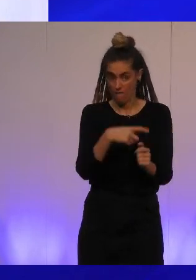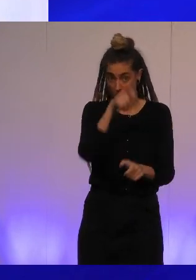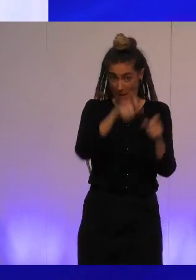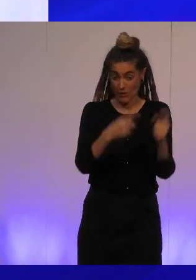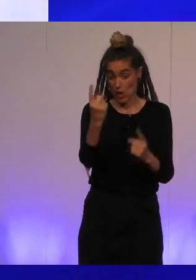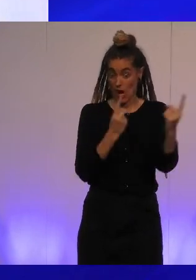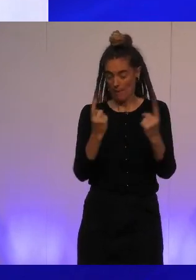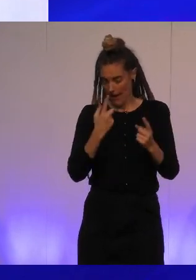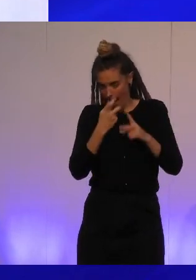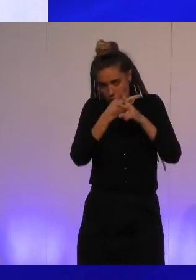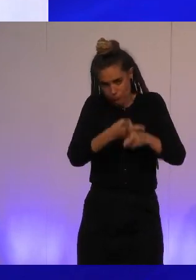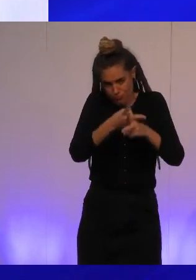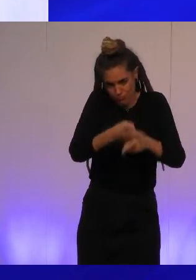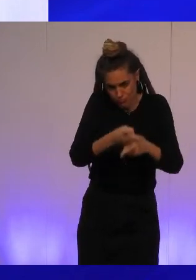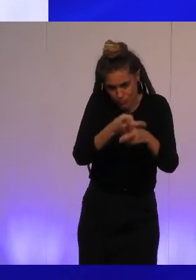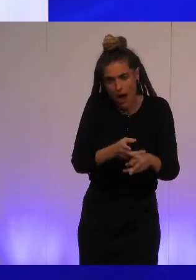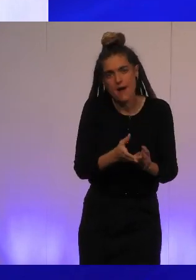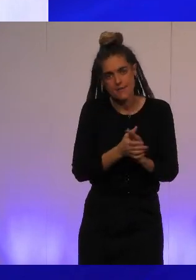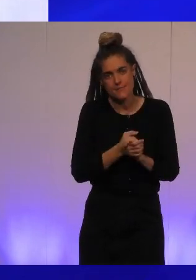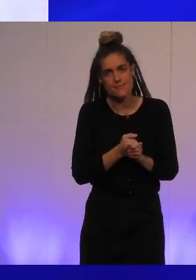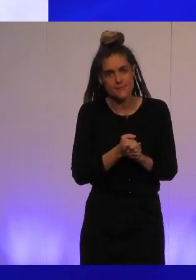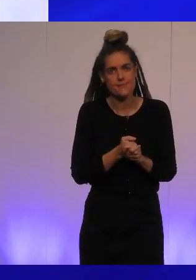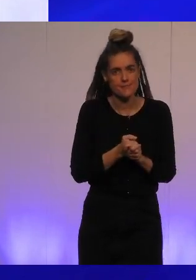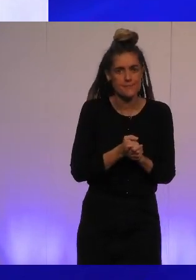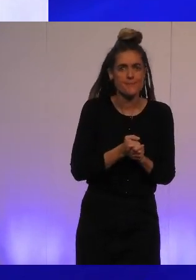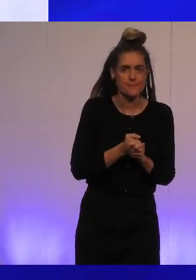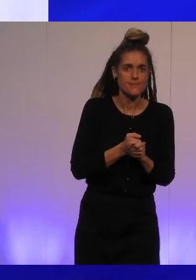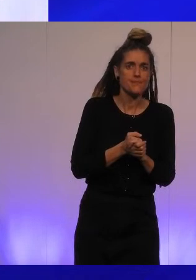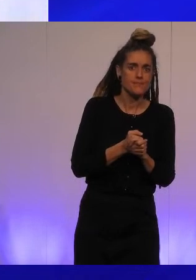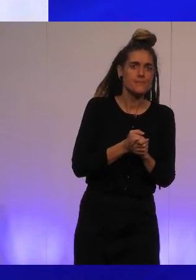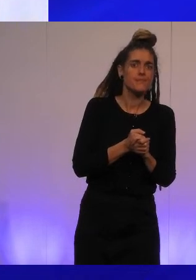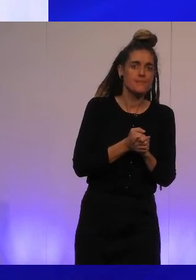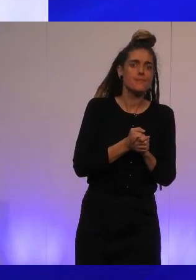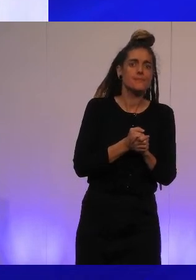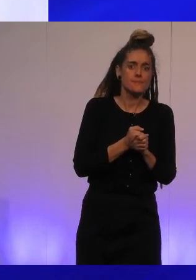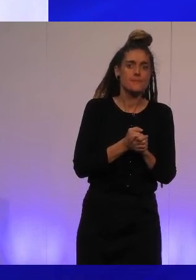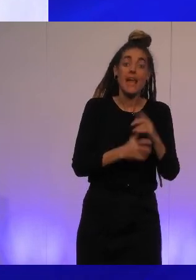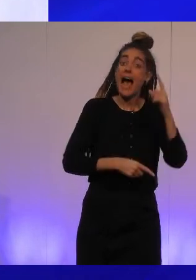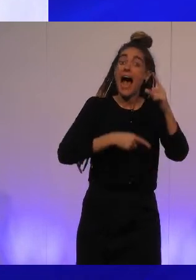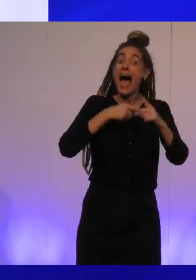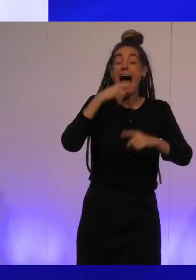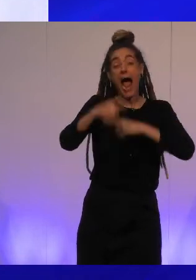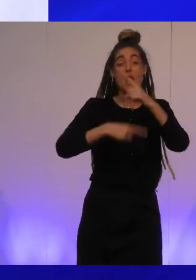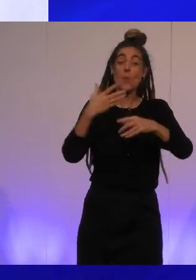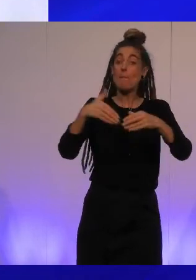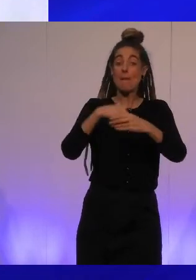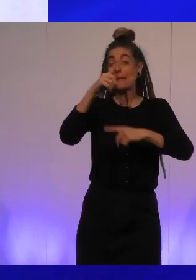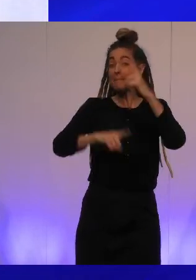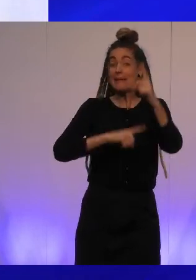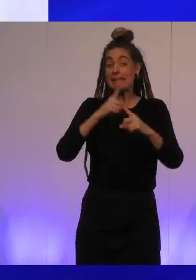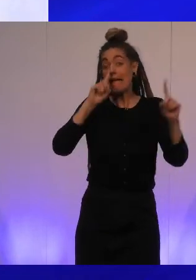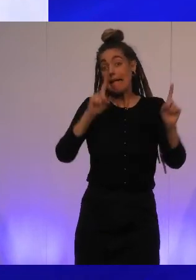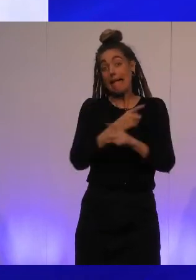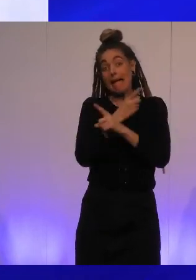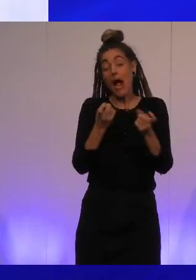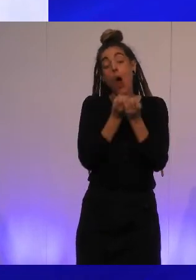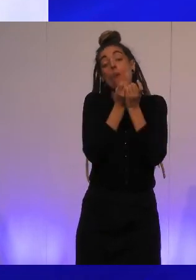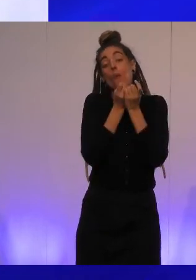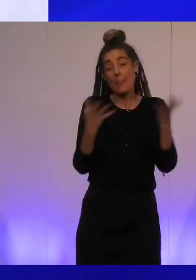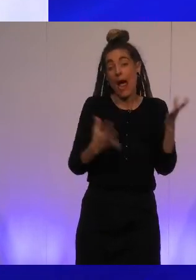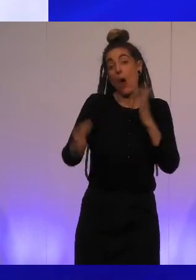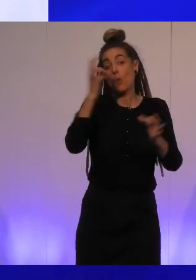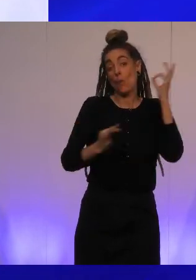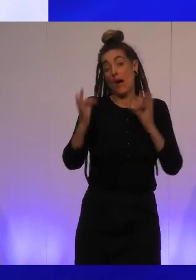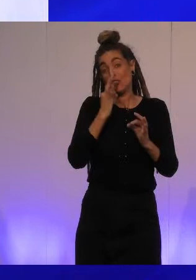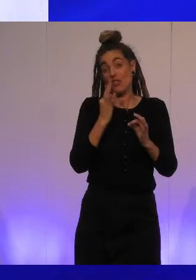coming through. Very good. Now, no annual members meeting will be complete without a series of questions about car